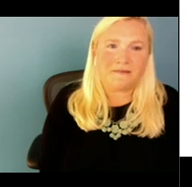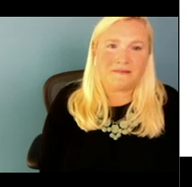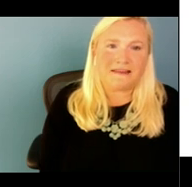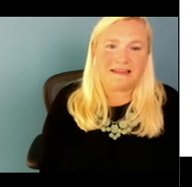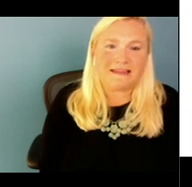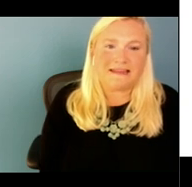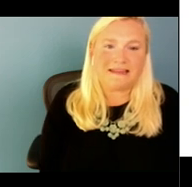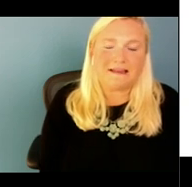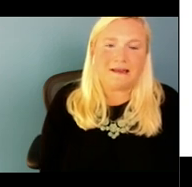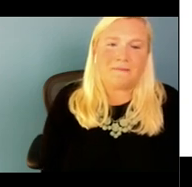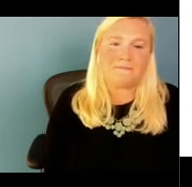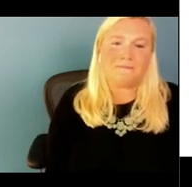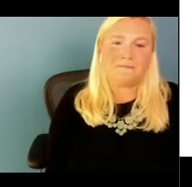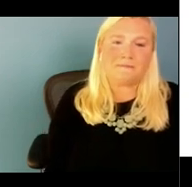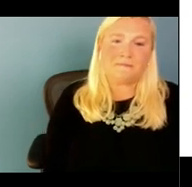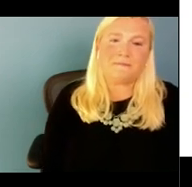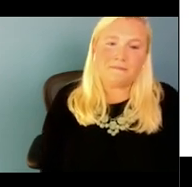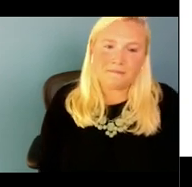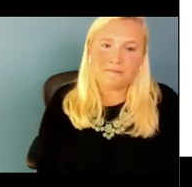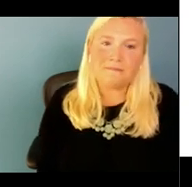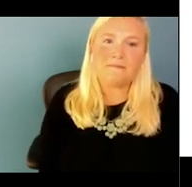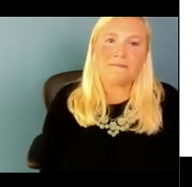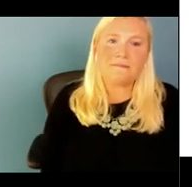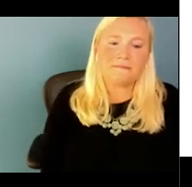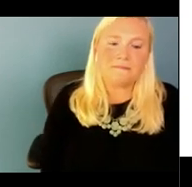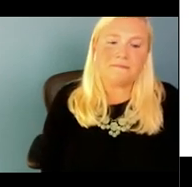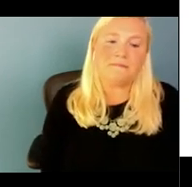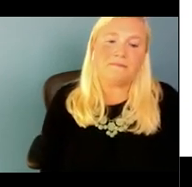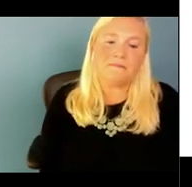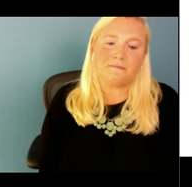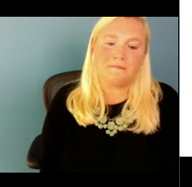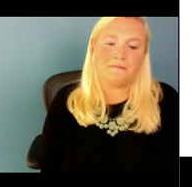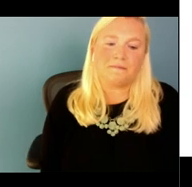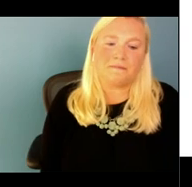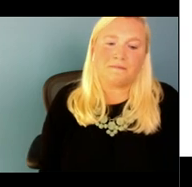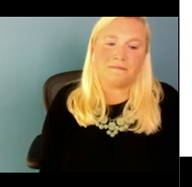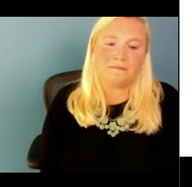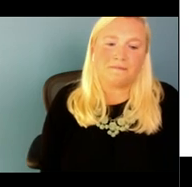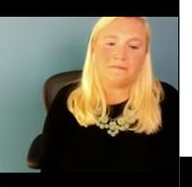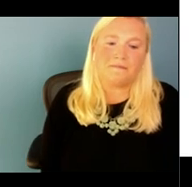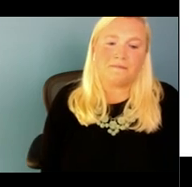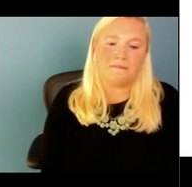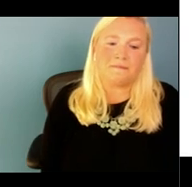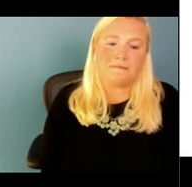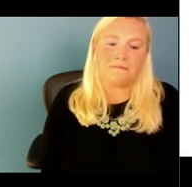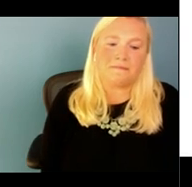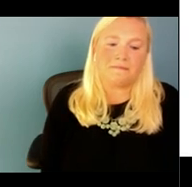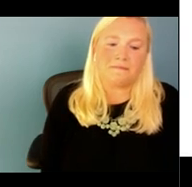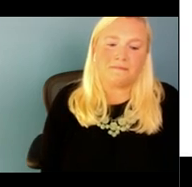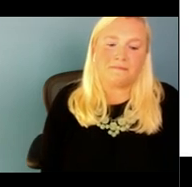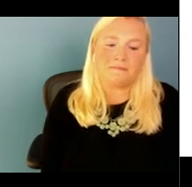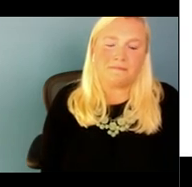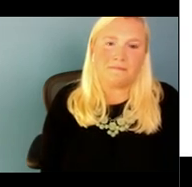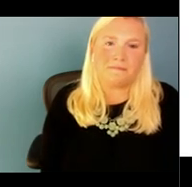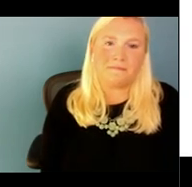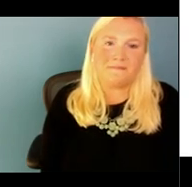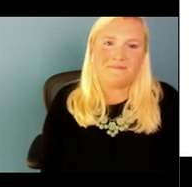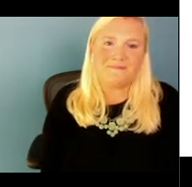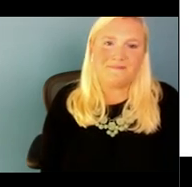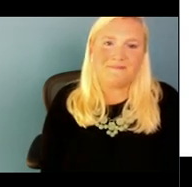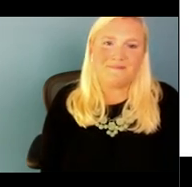know, what is the ideal treatment plan and activities for older elementary students? So I think we've talked about